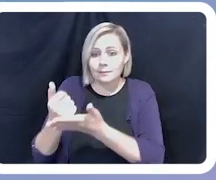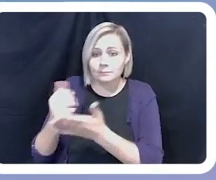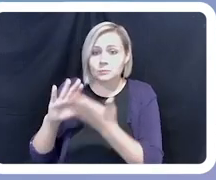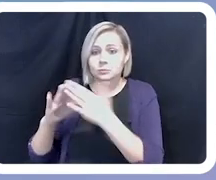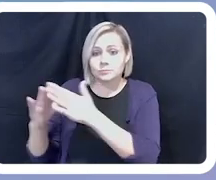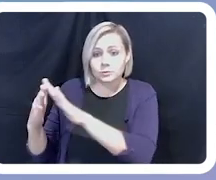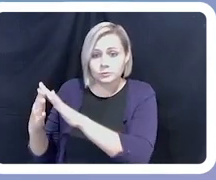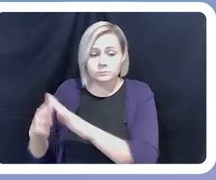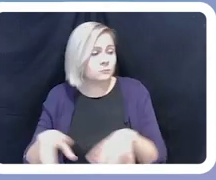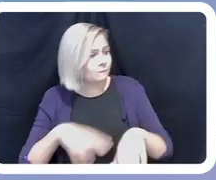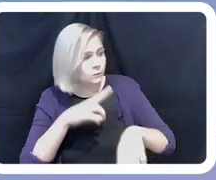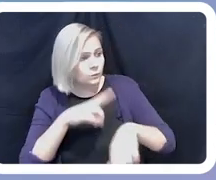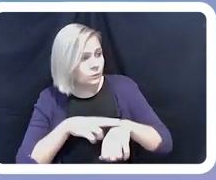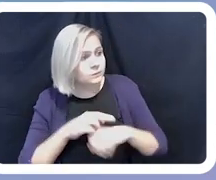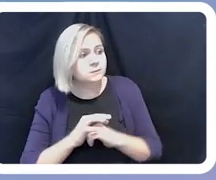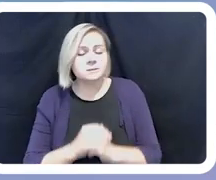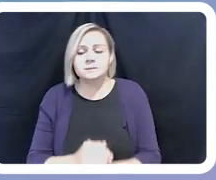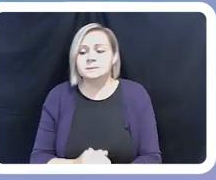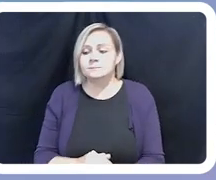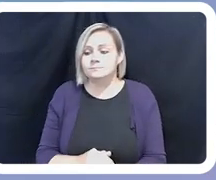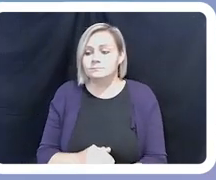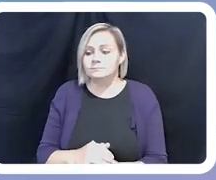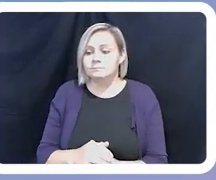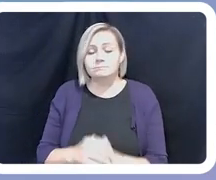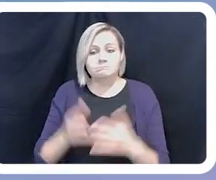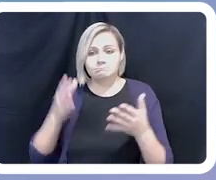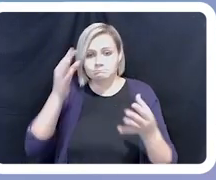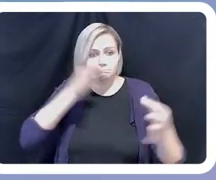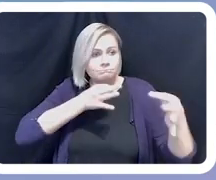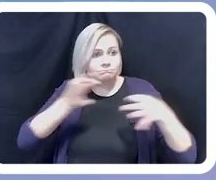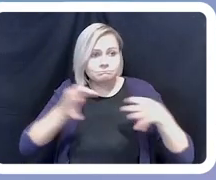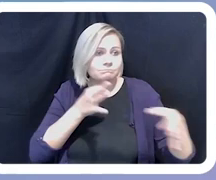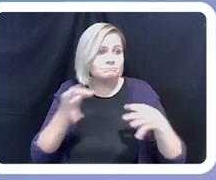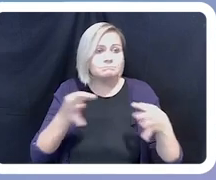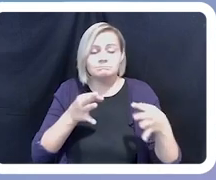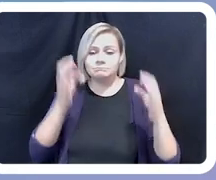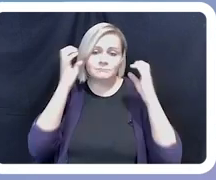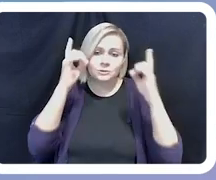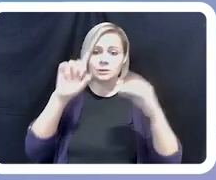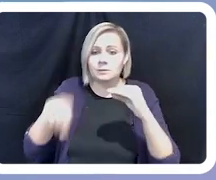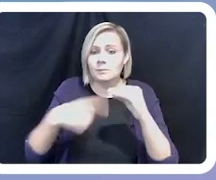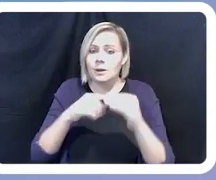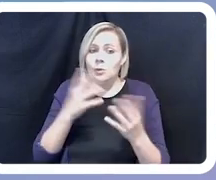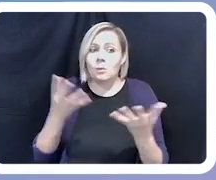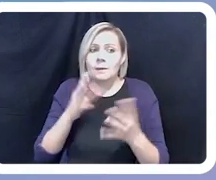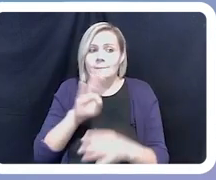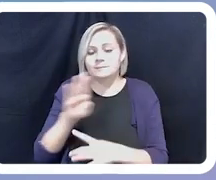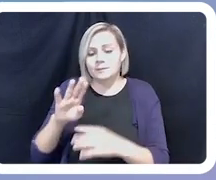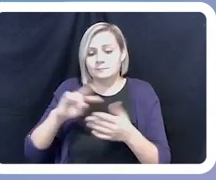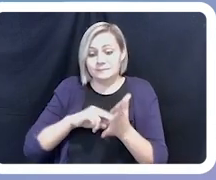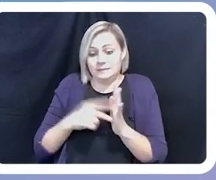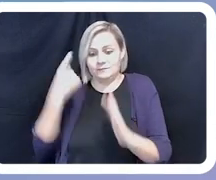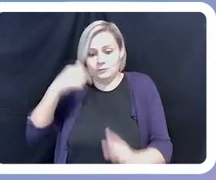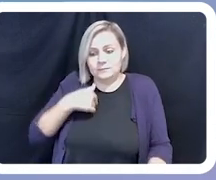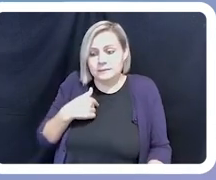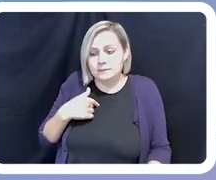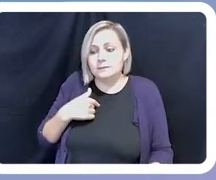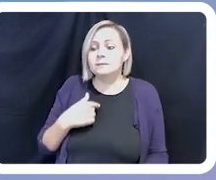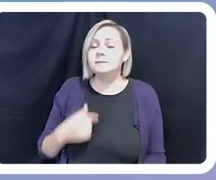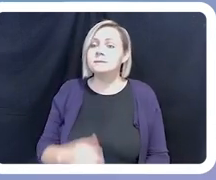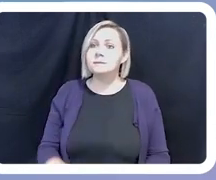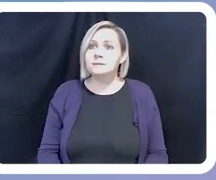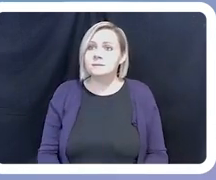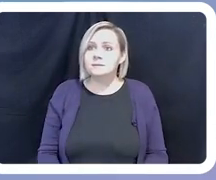well, and helping my community. Of course. And letting them know all about Best Buddies means to me. Mm-hmm.